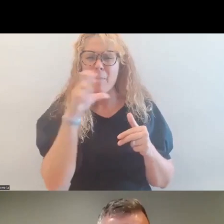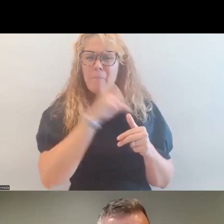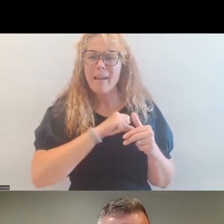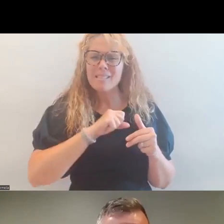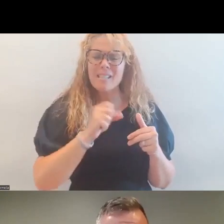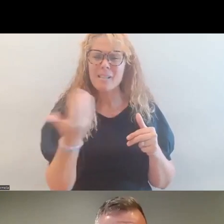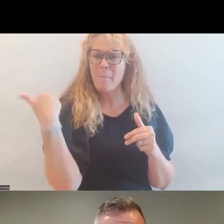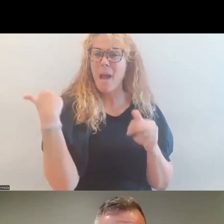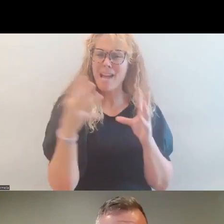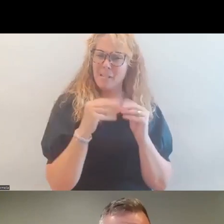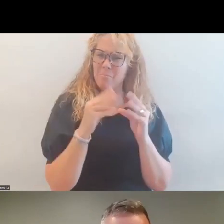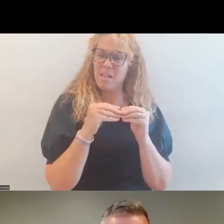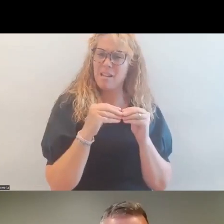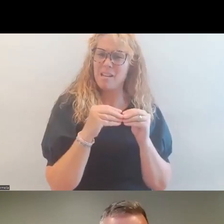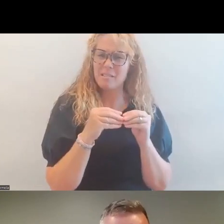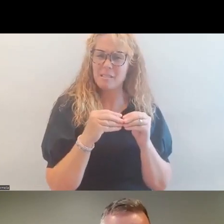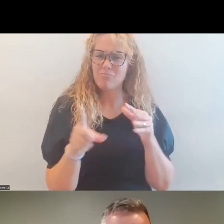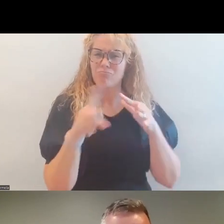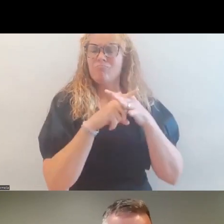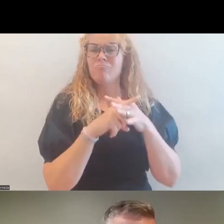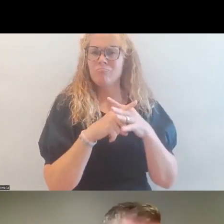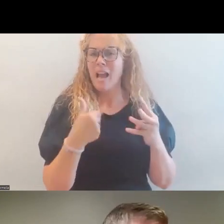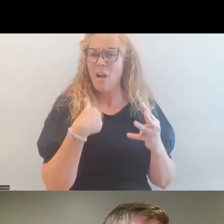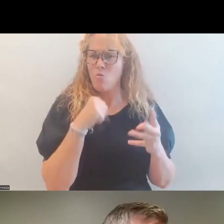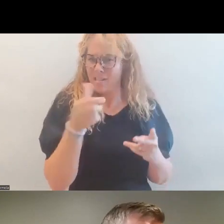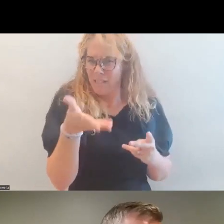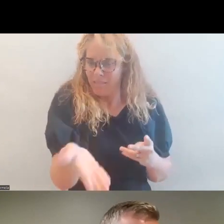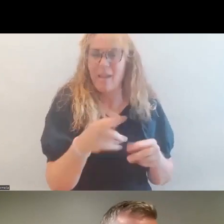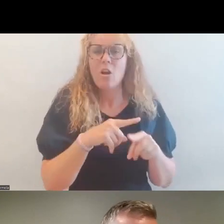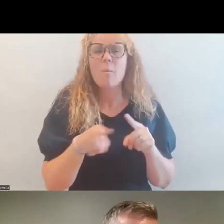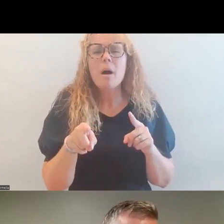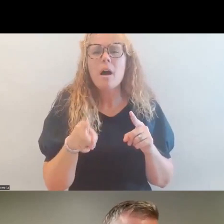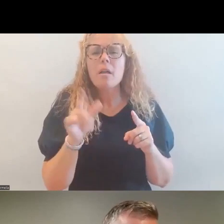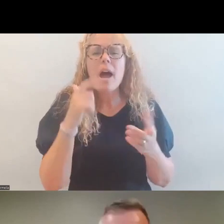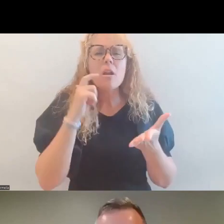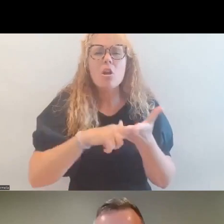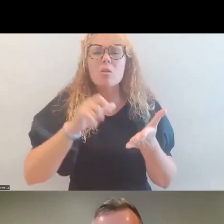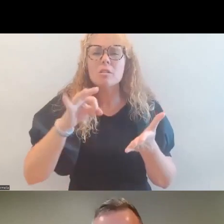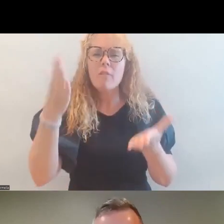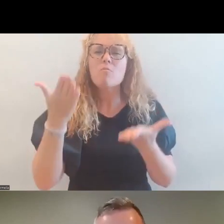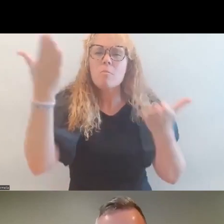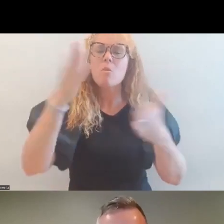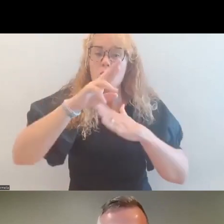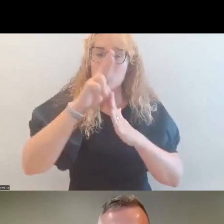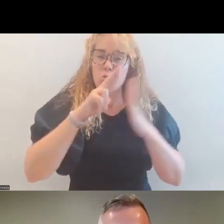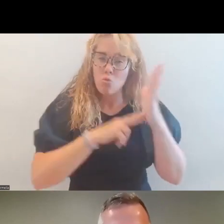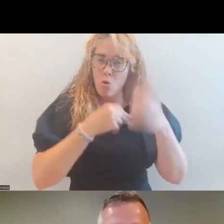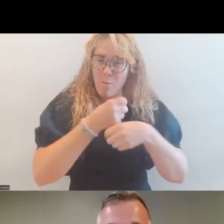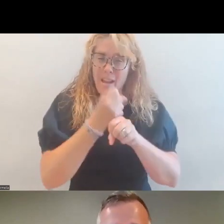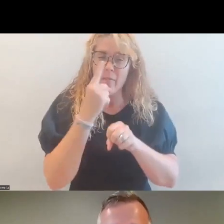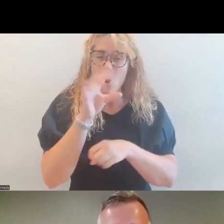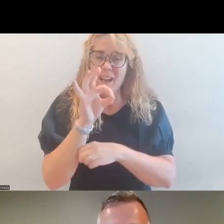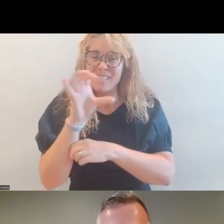previous meetings, I just wasn't at the last one, is the notice of proposed rulemaking for the FCC.